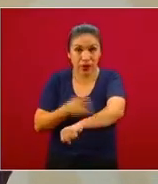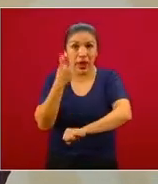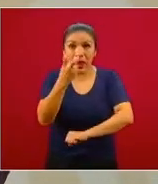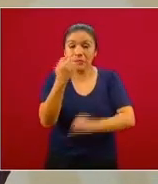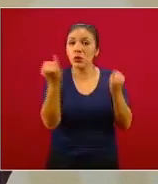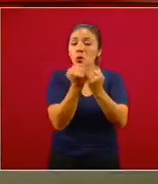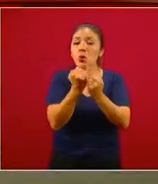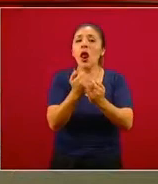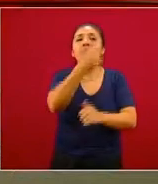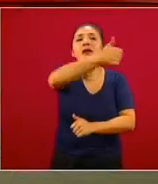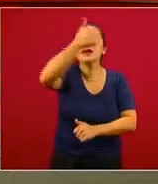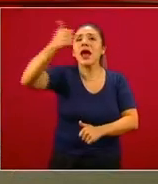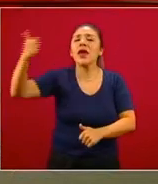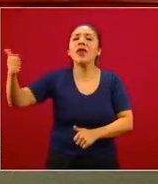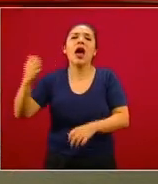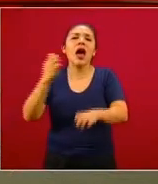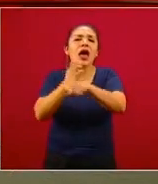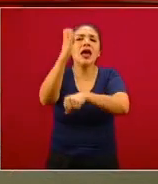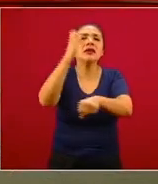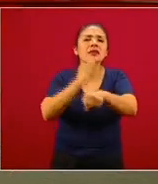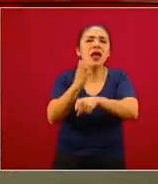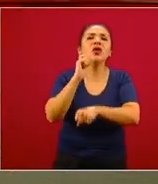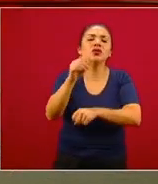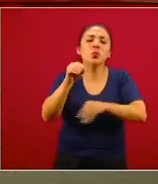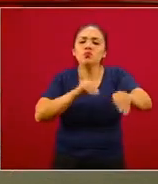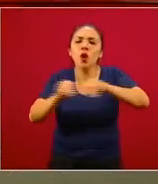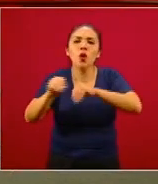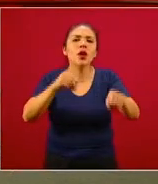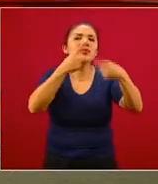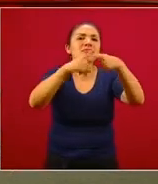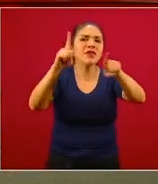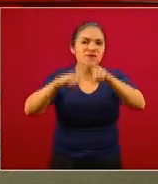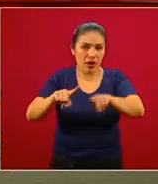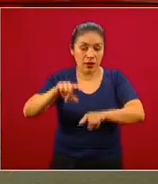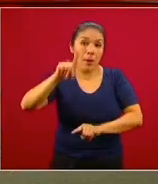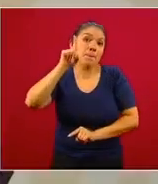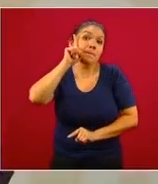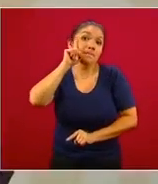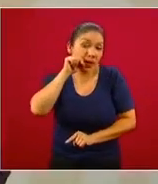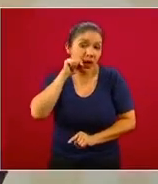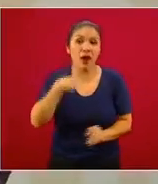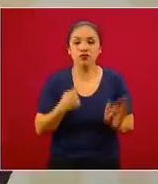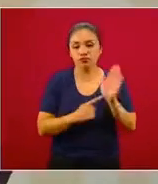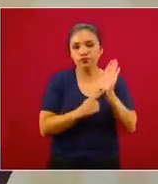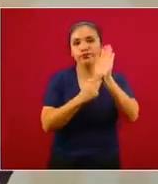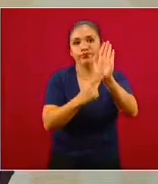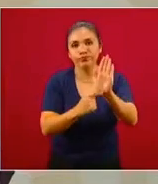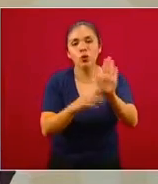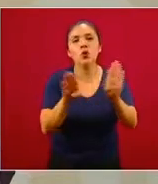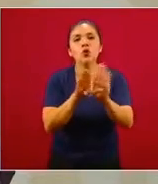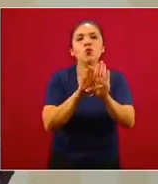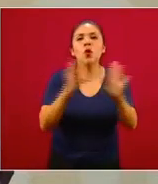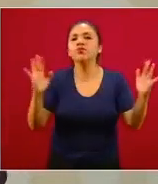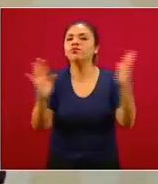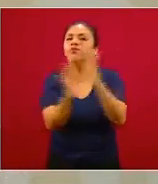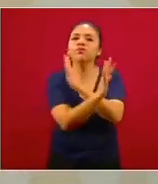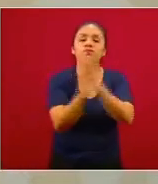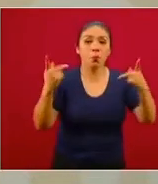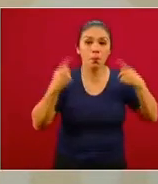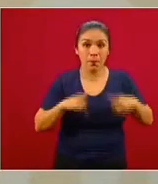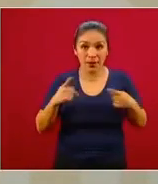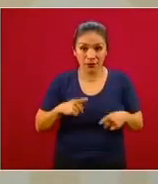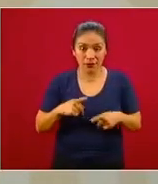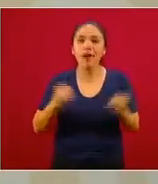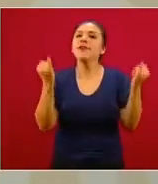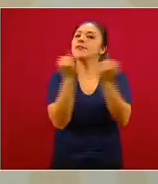It's going to vary among states. Tomorrow, we're supposed to be talking about the mobility statistics. And